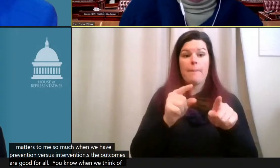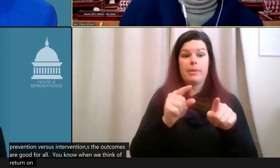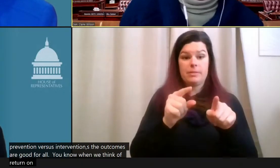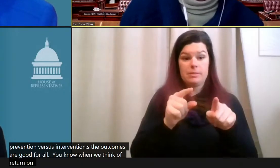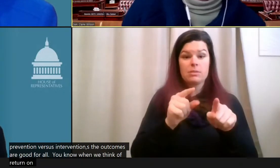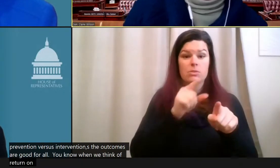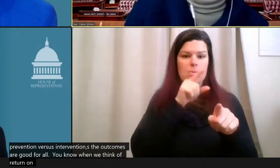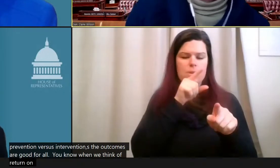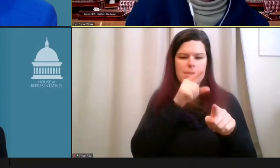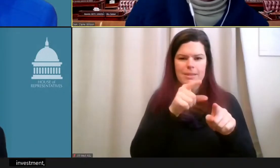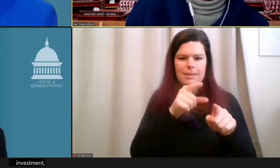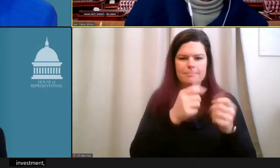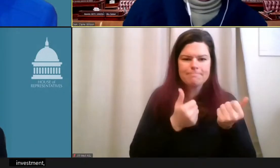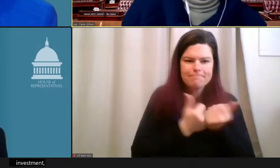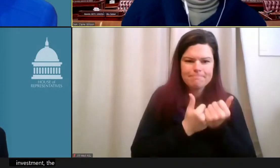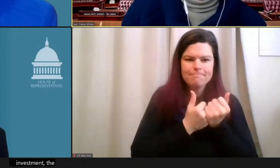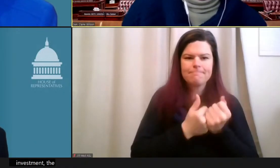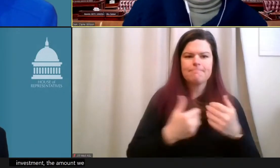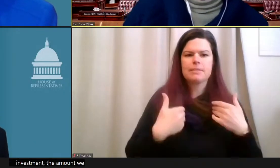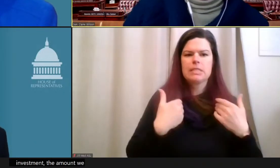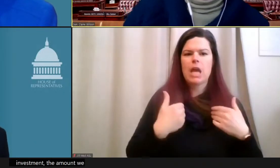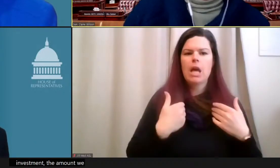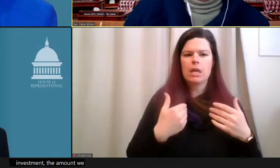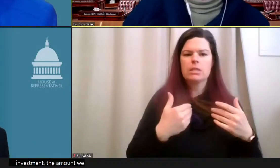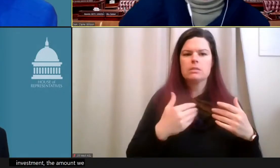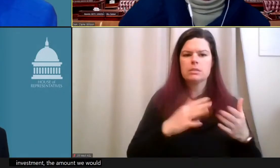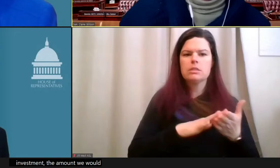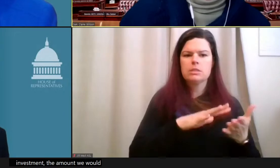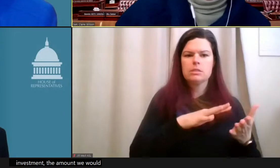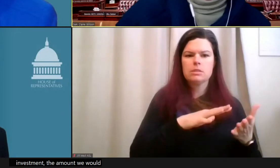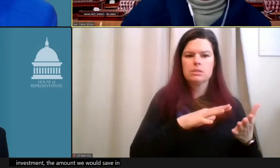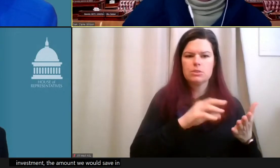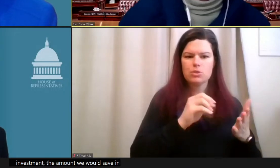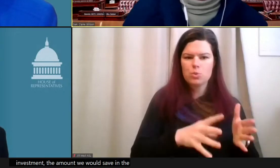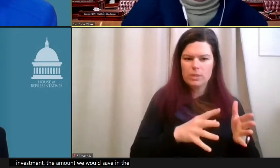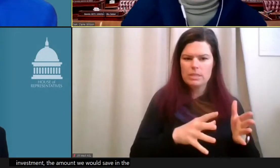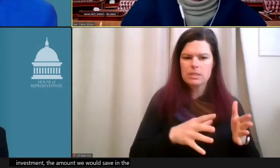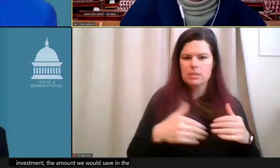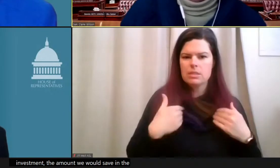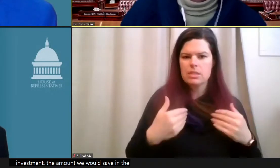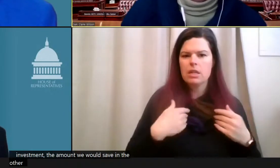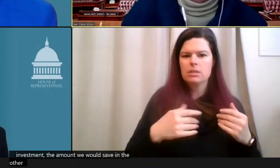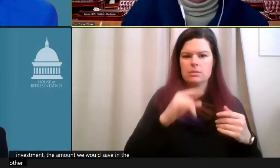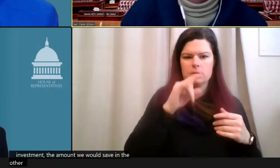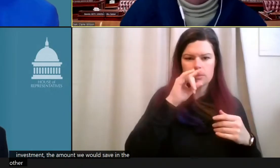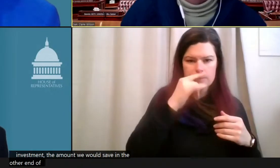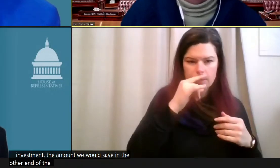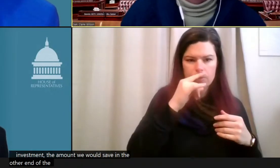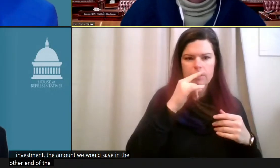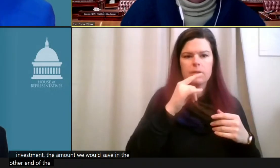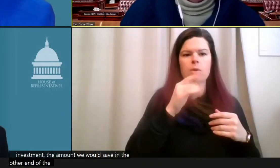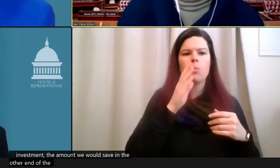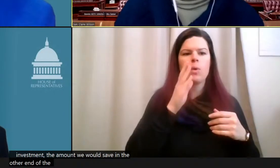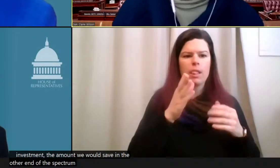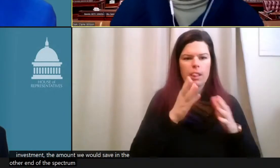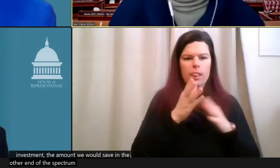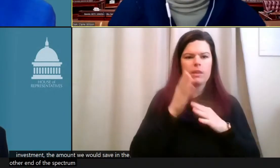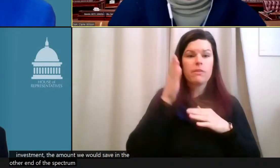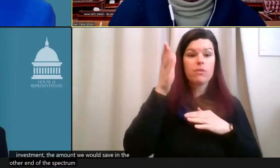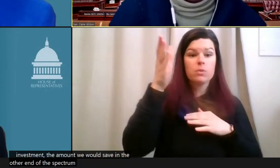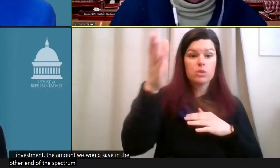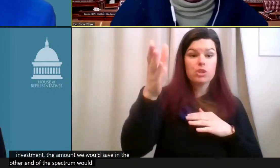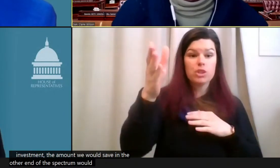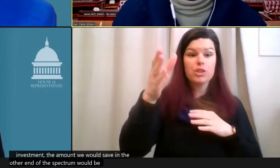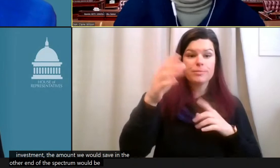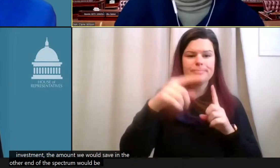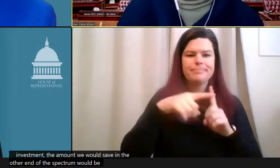the amount we would save in the other end of the spectrum would be better served,